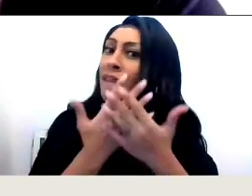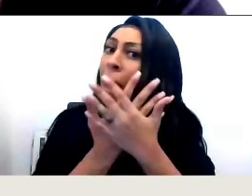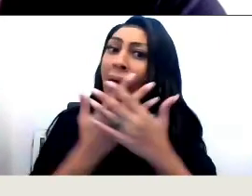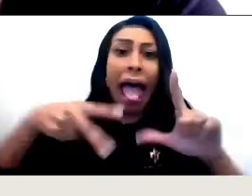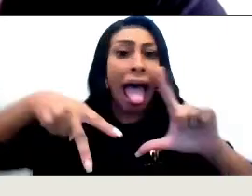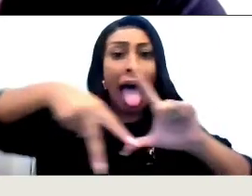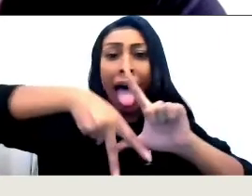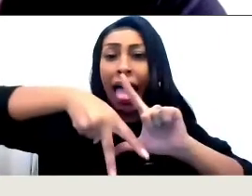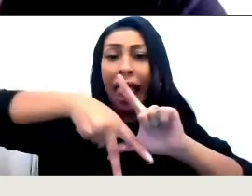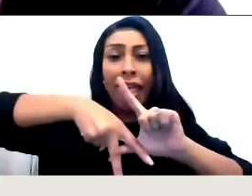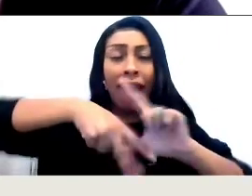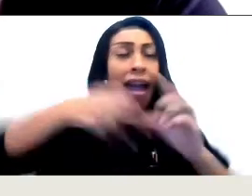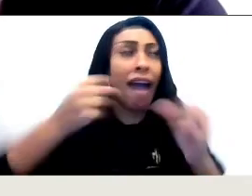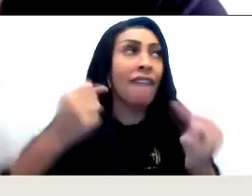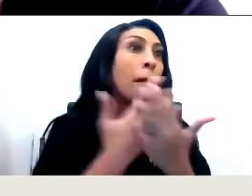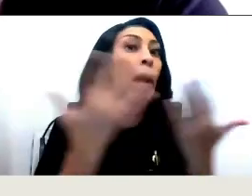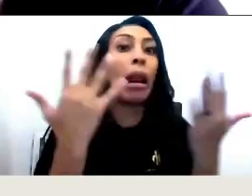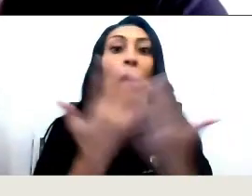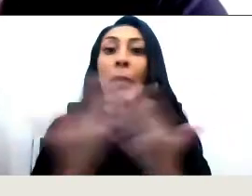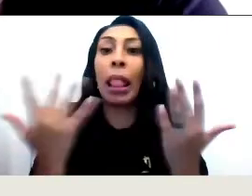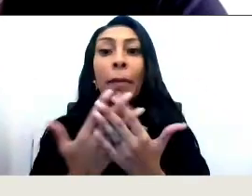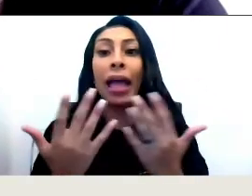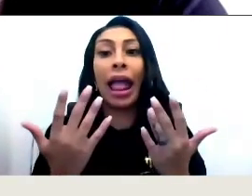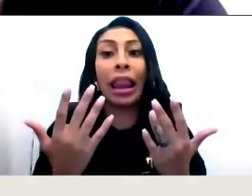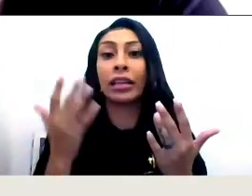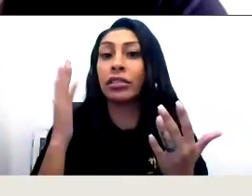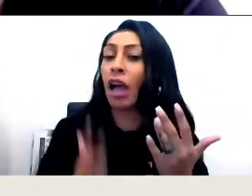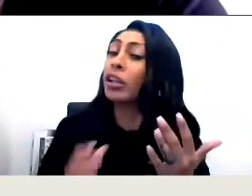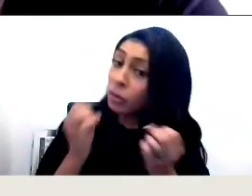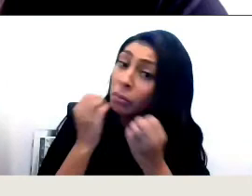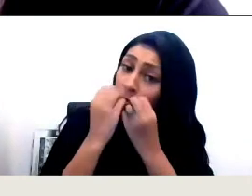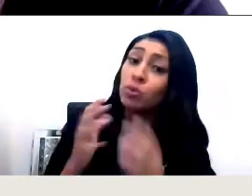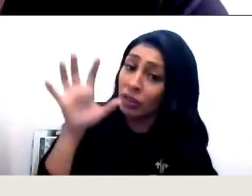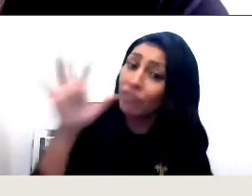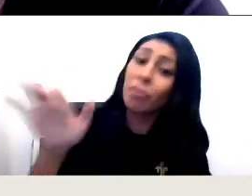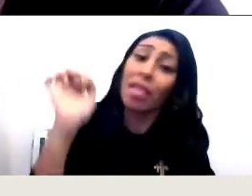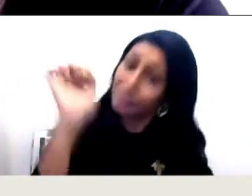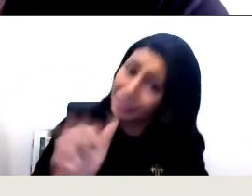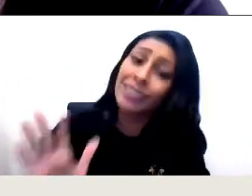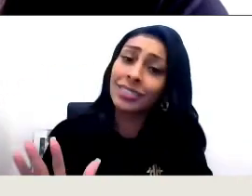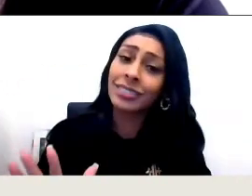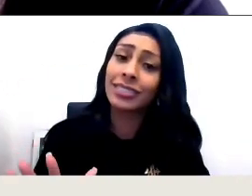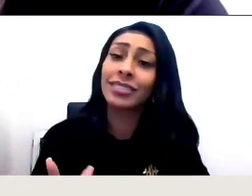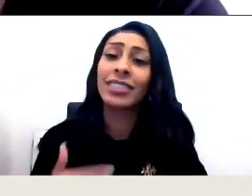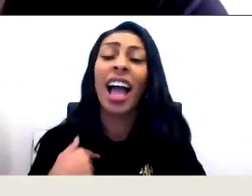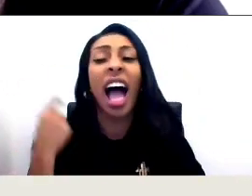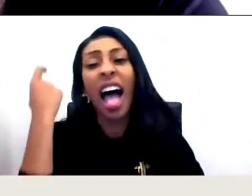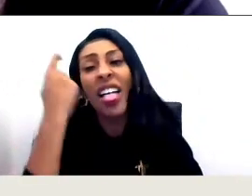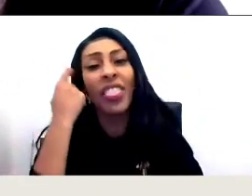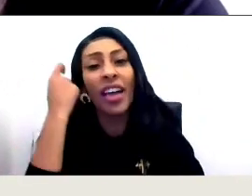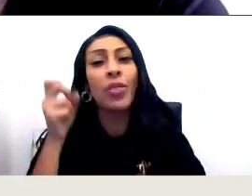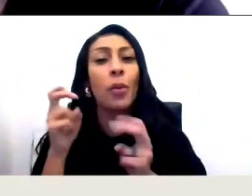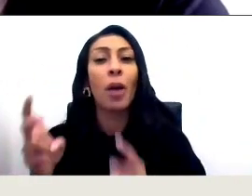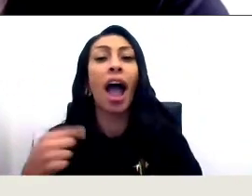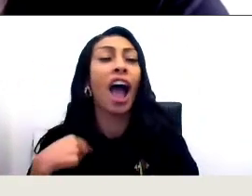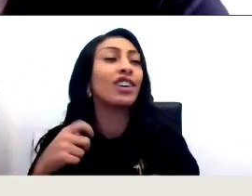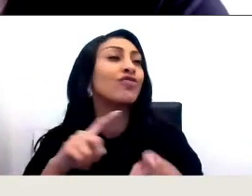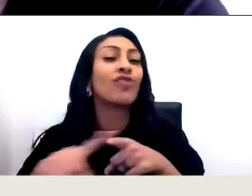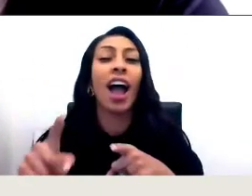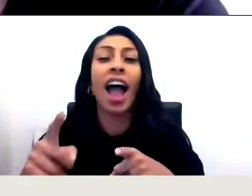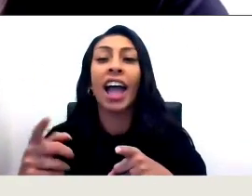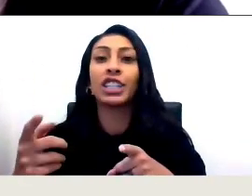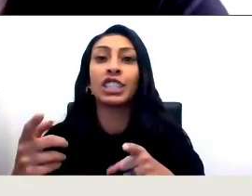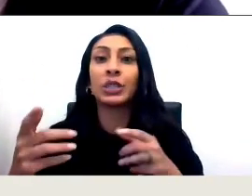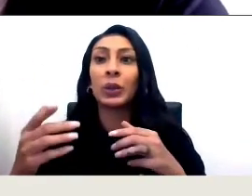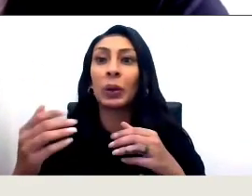And it's nothing if not a fascinating place. And so I think in a way I tried to compensate